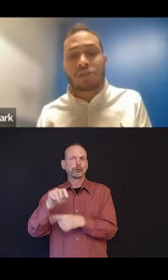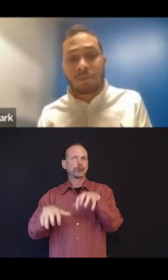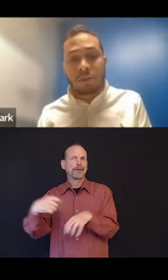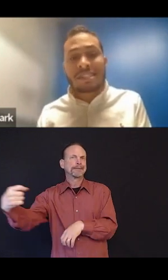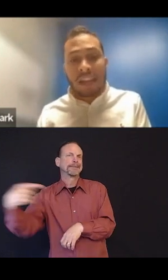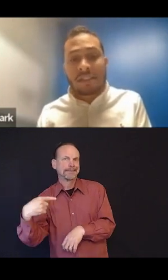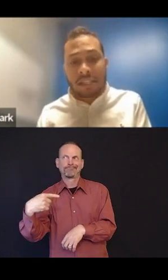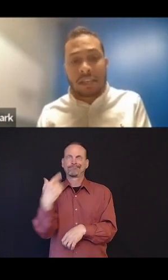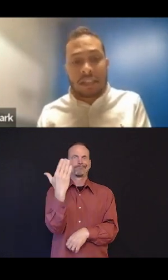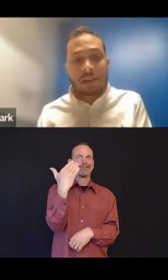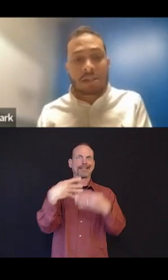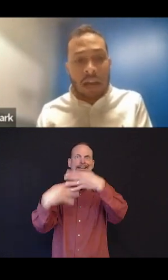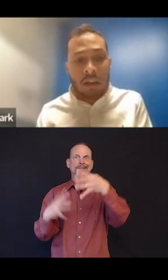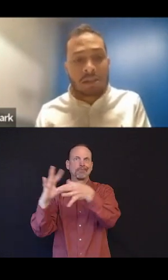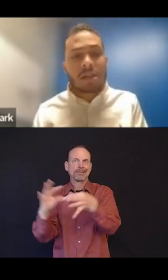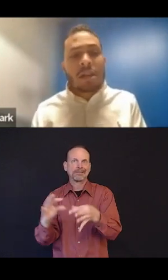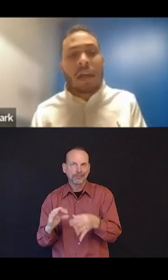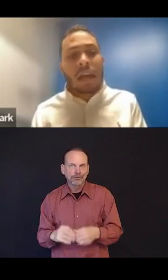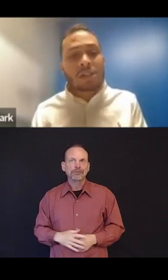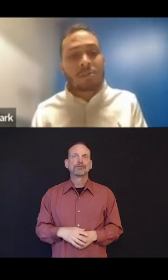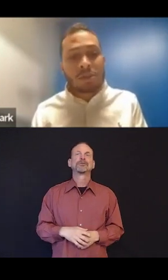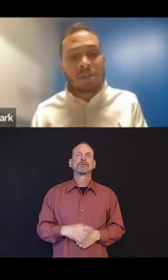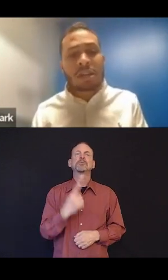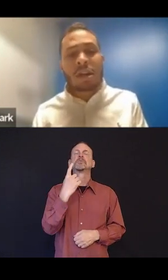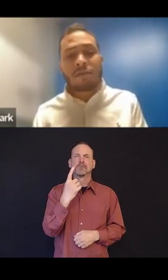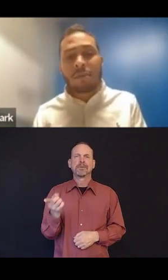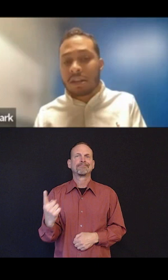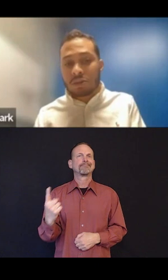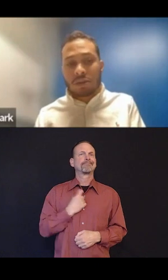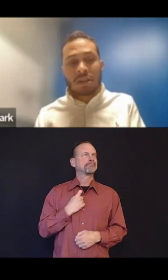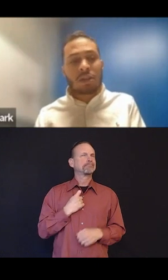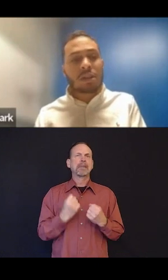can contribute $17,000,